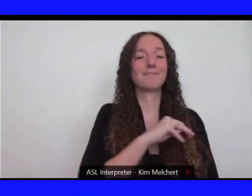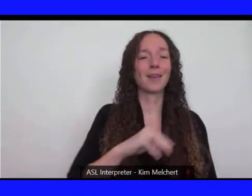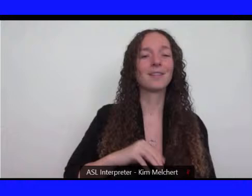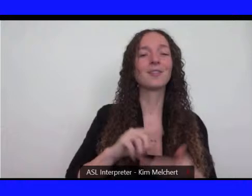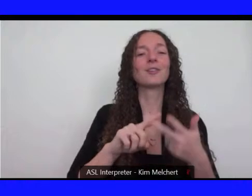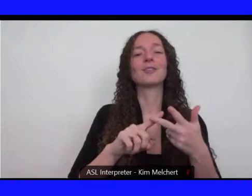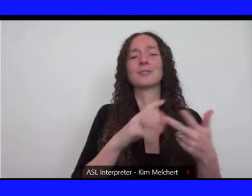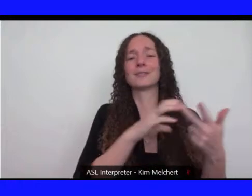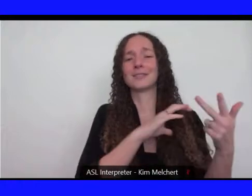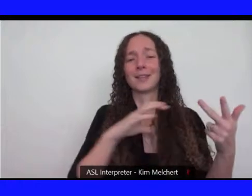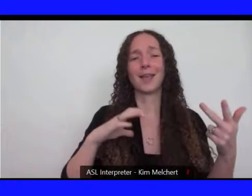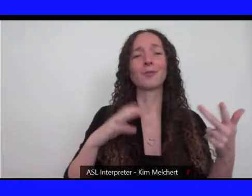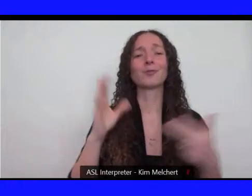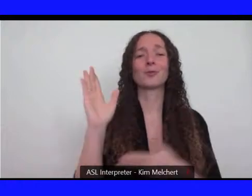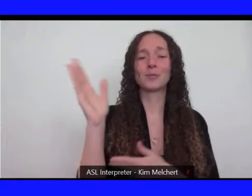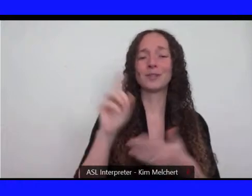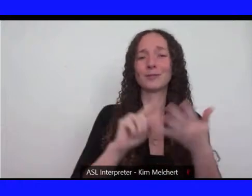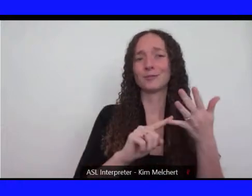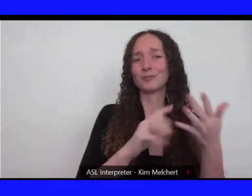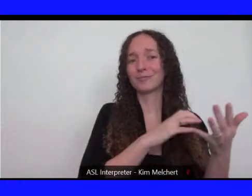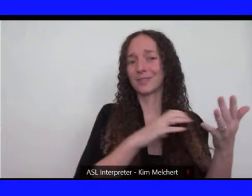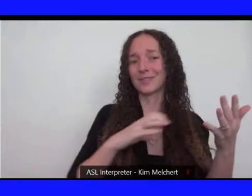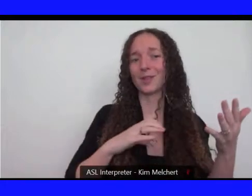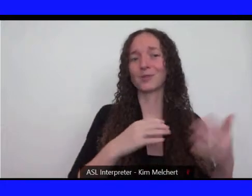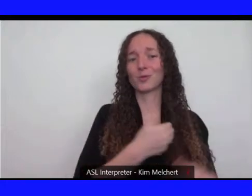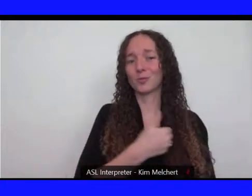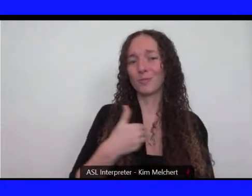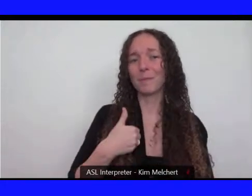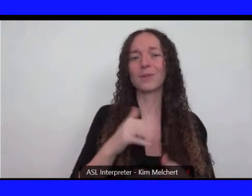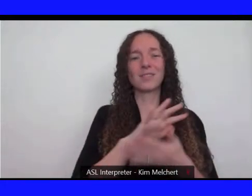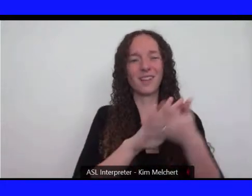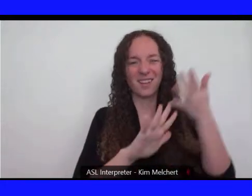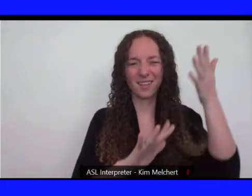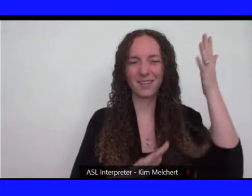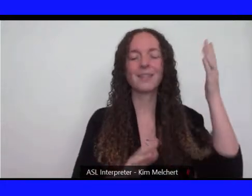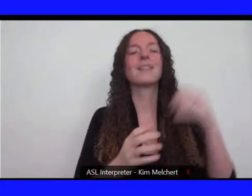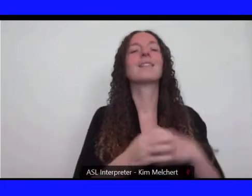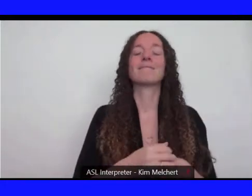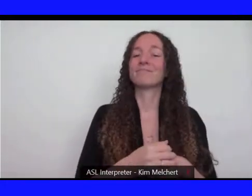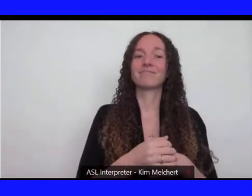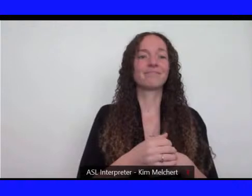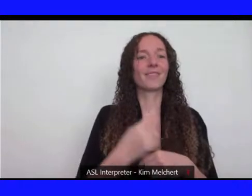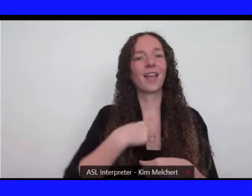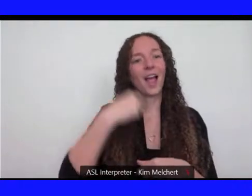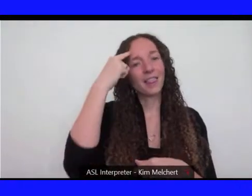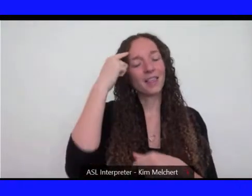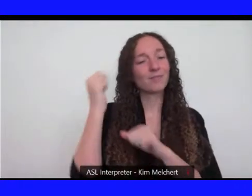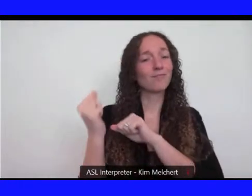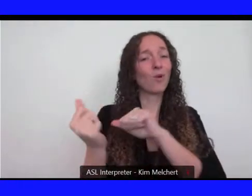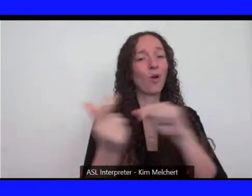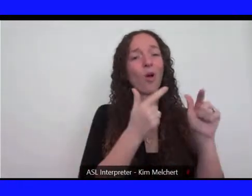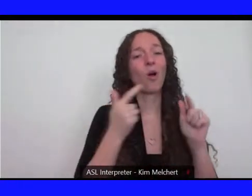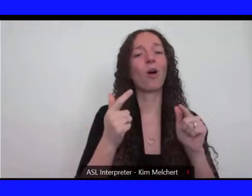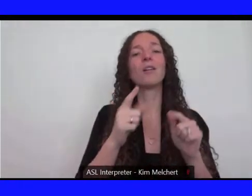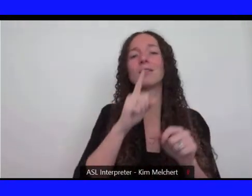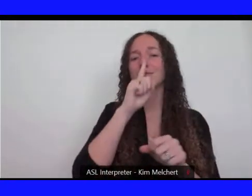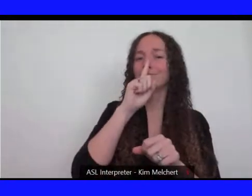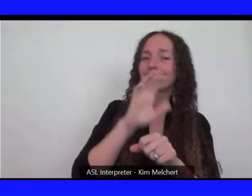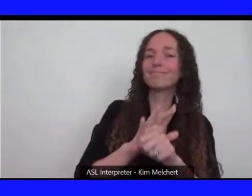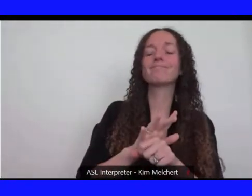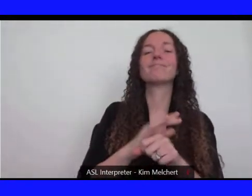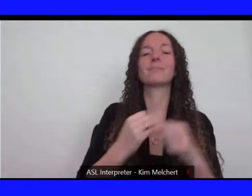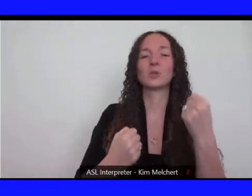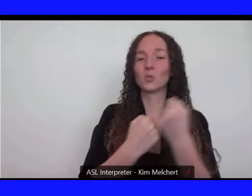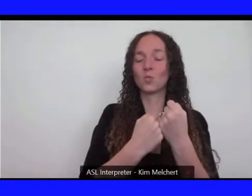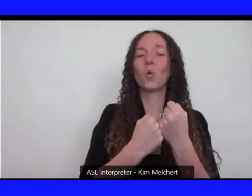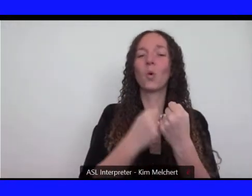million in support of our COVID relief work. And so we are optimistic in that regard towards the future, even as we